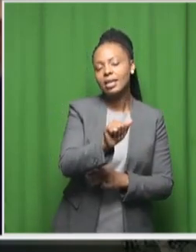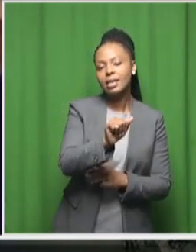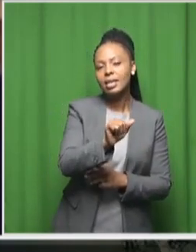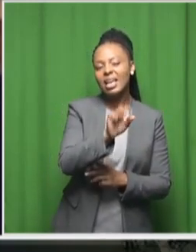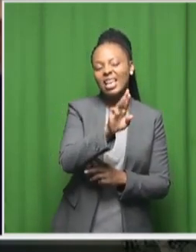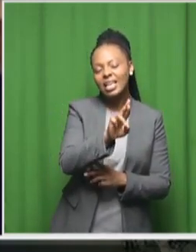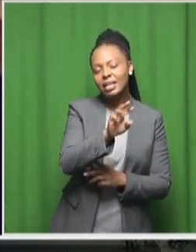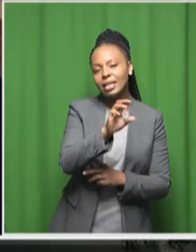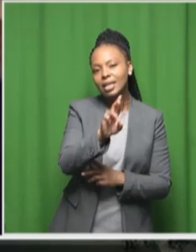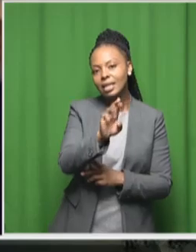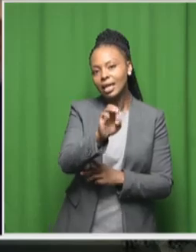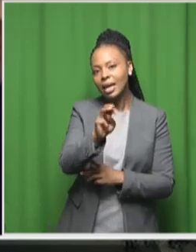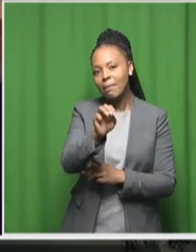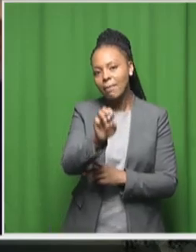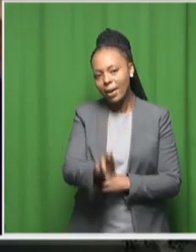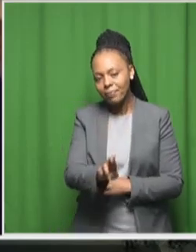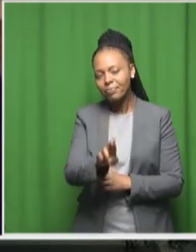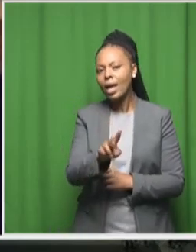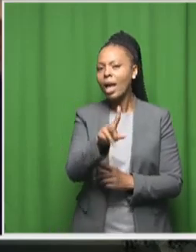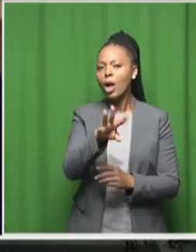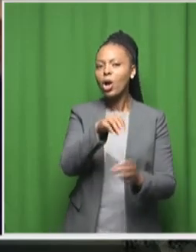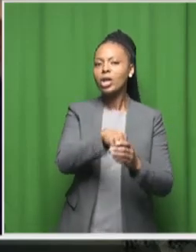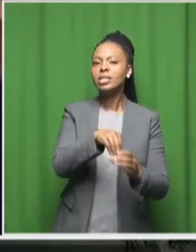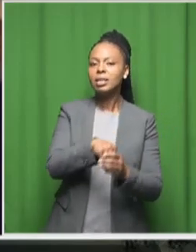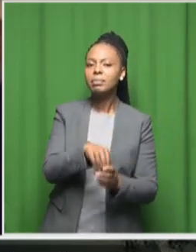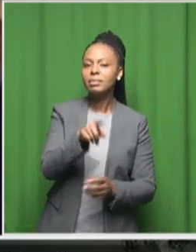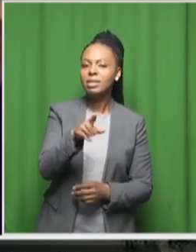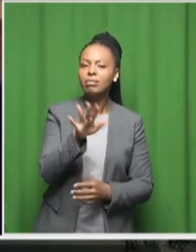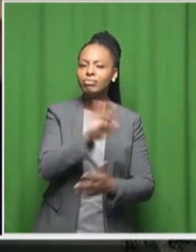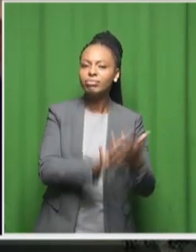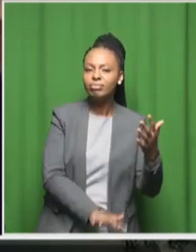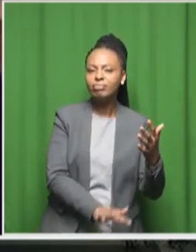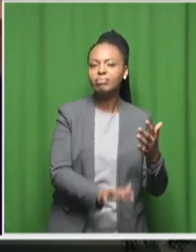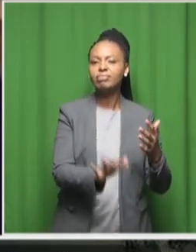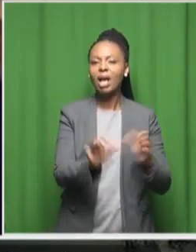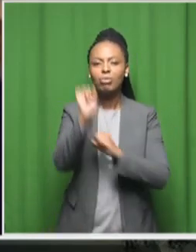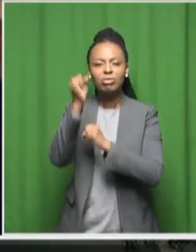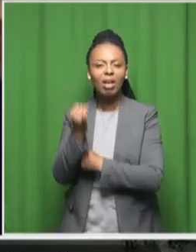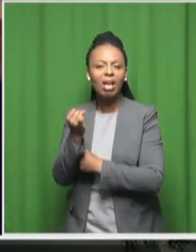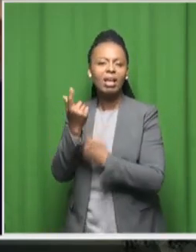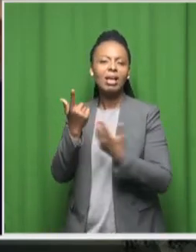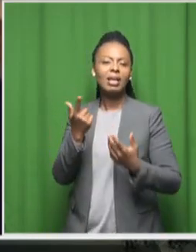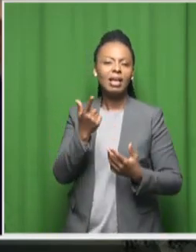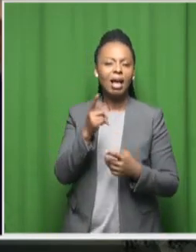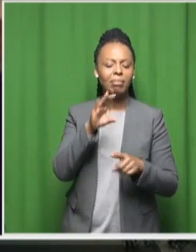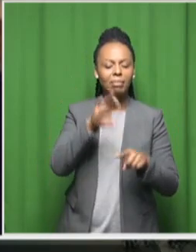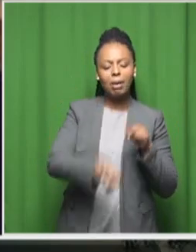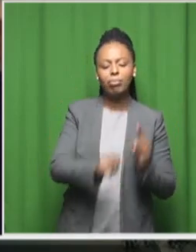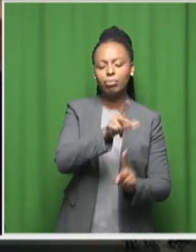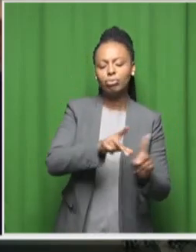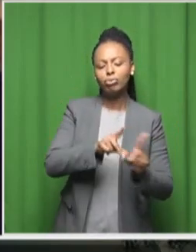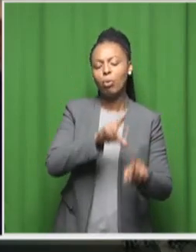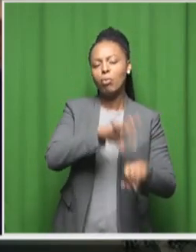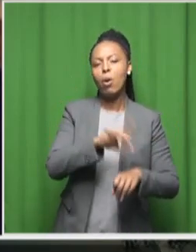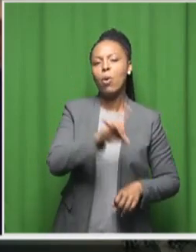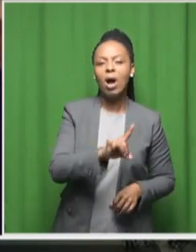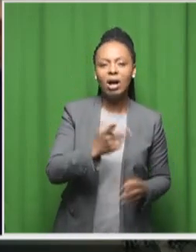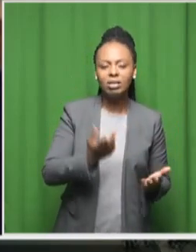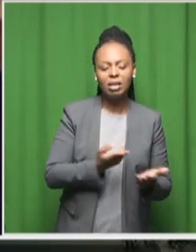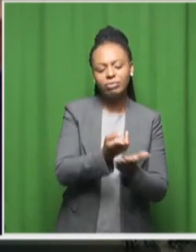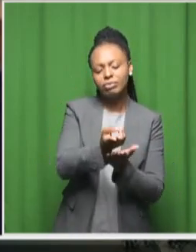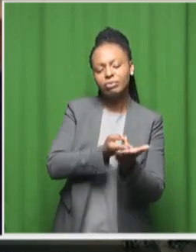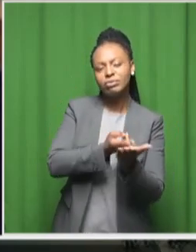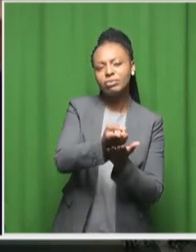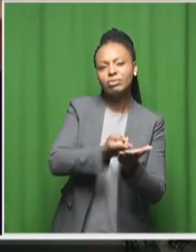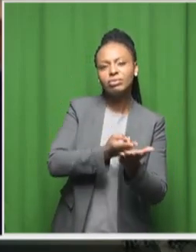terms this concept of interventional radiology and, of course, its benefits. Yeah, so